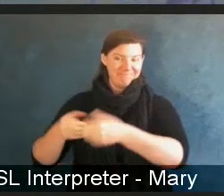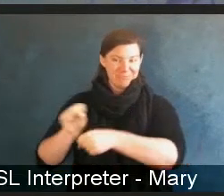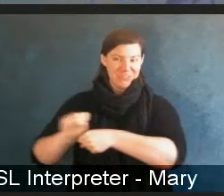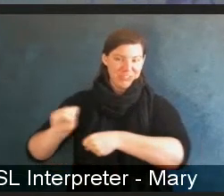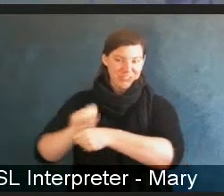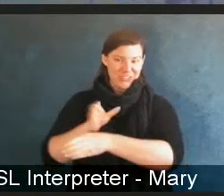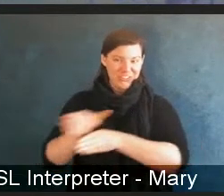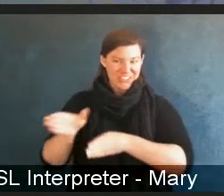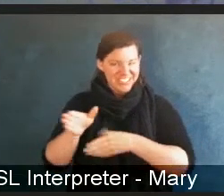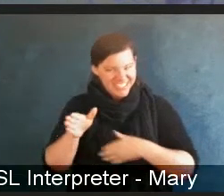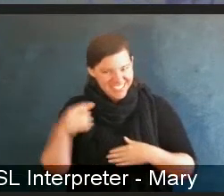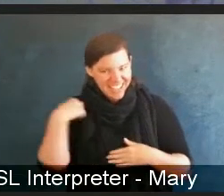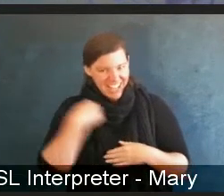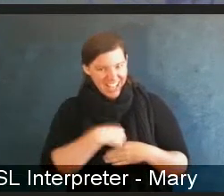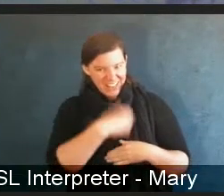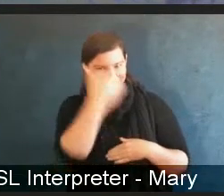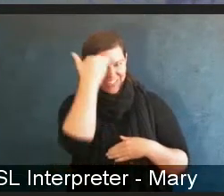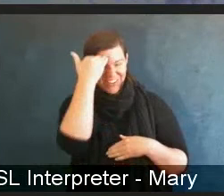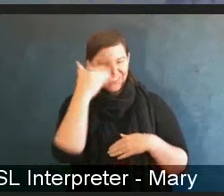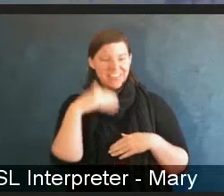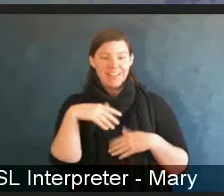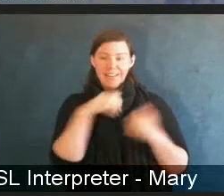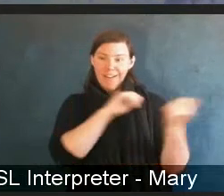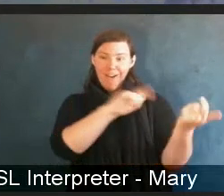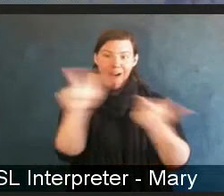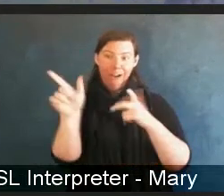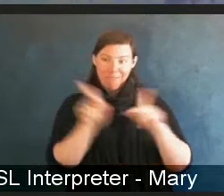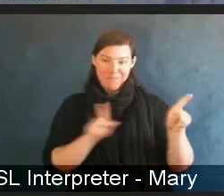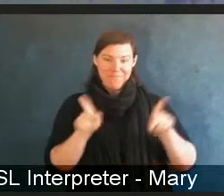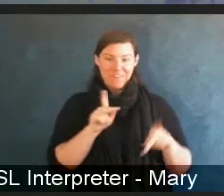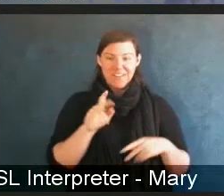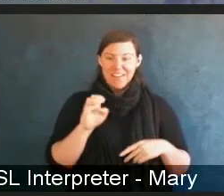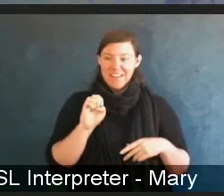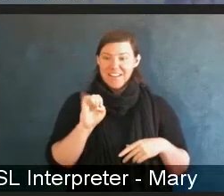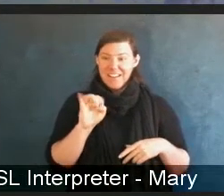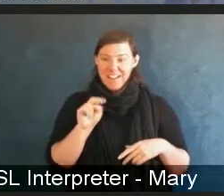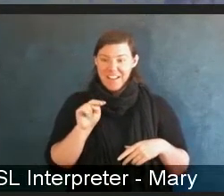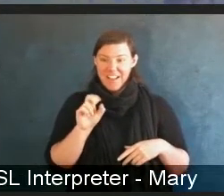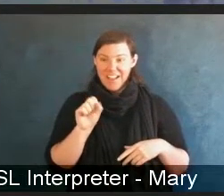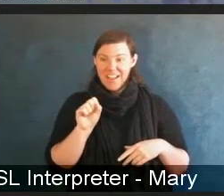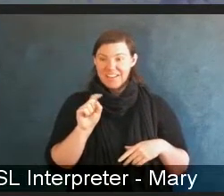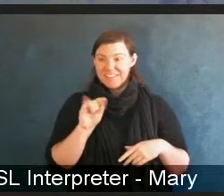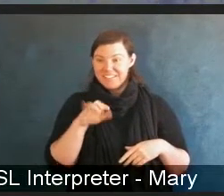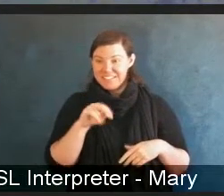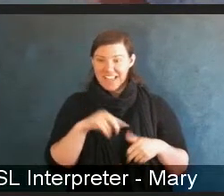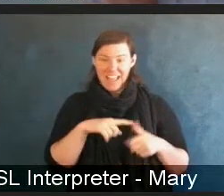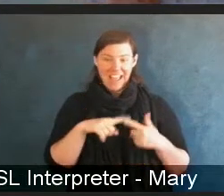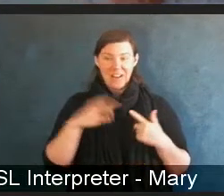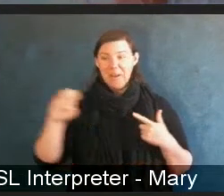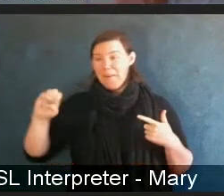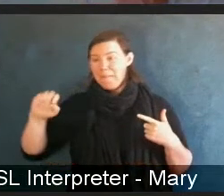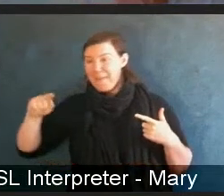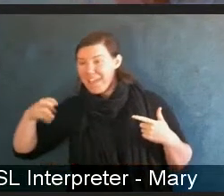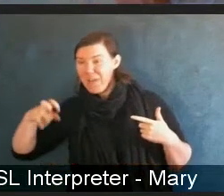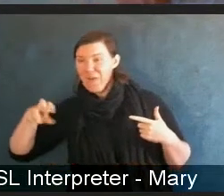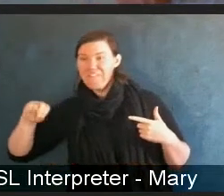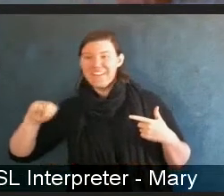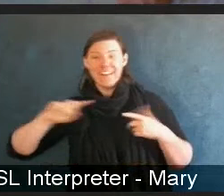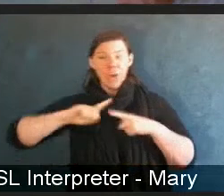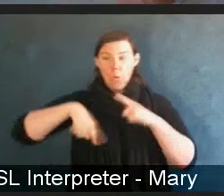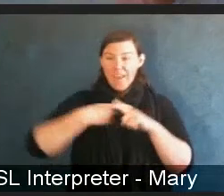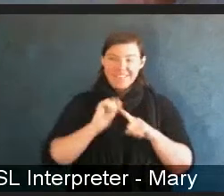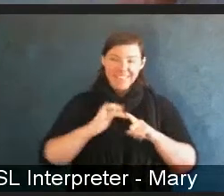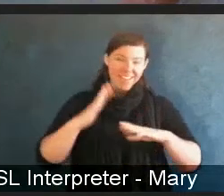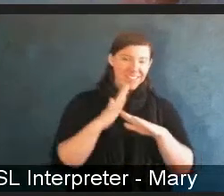Einstein to Beethoven did incredible work early in their careers. And so the question is, you're all at the